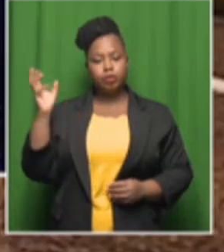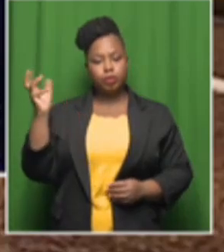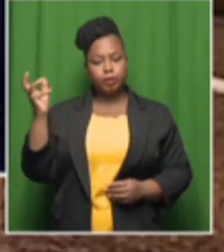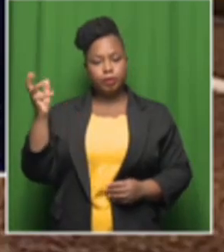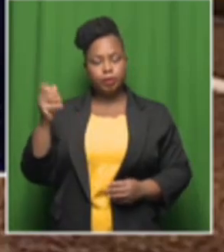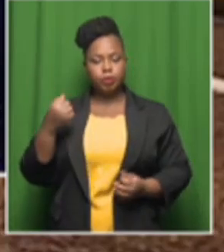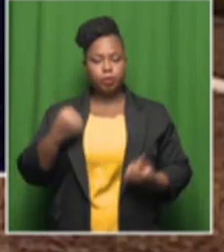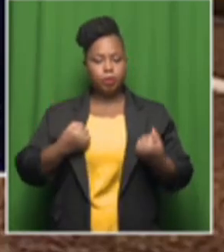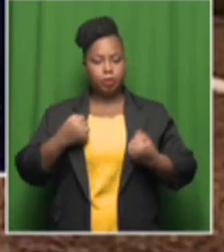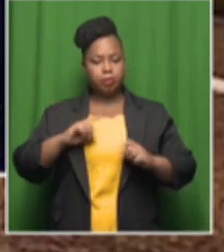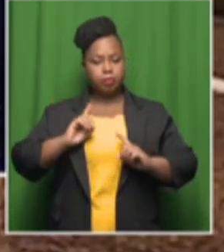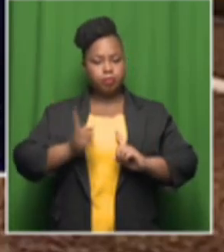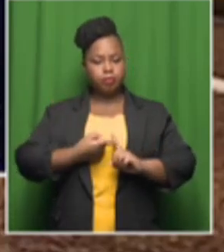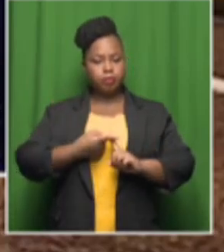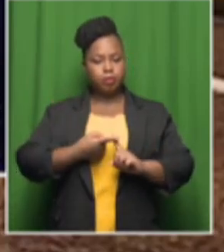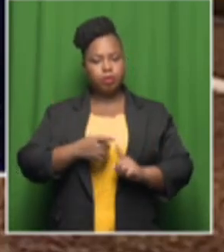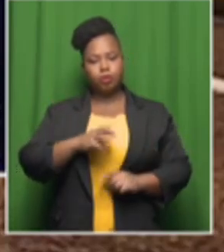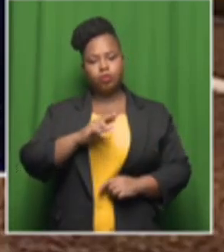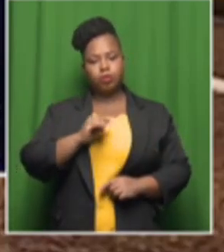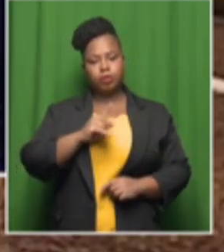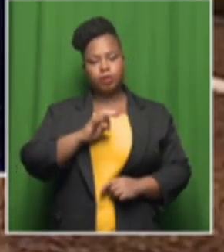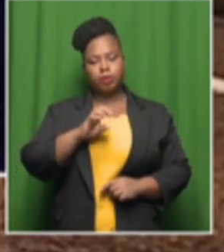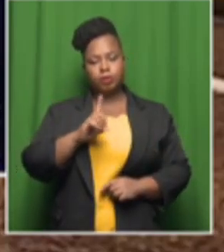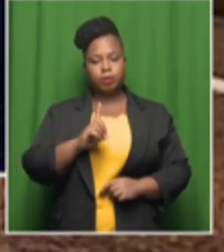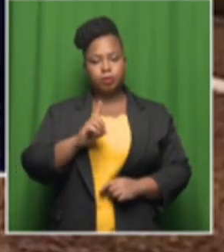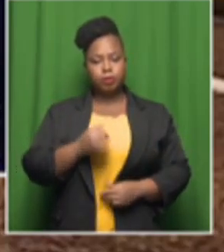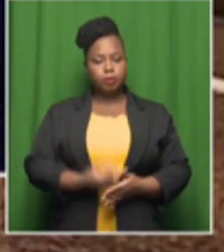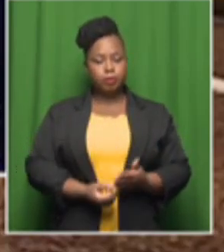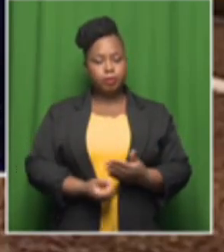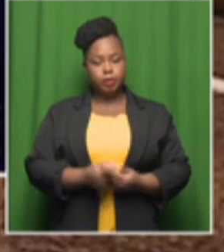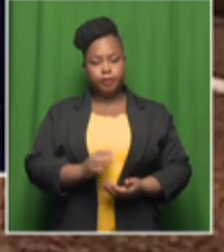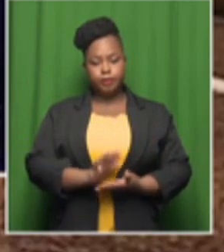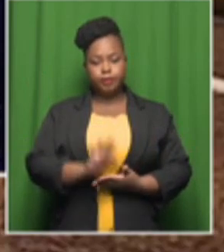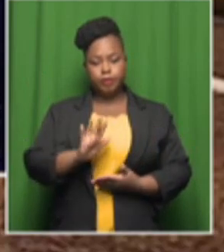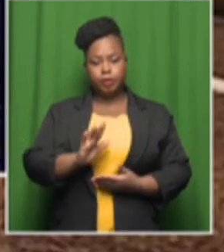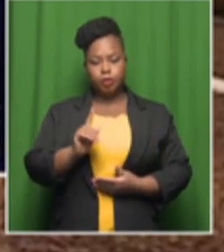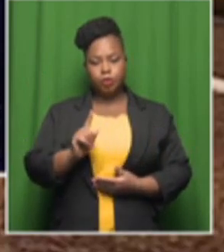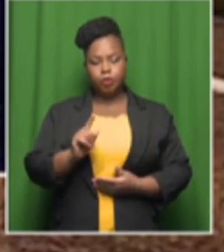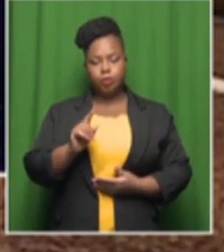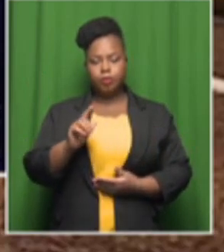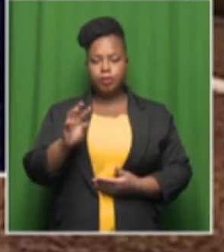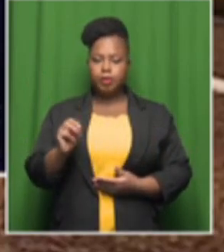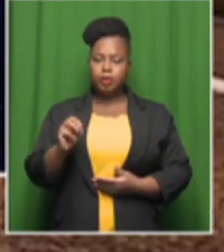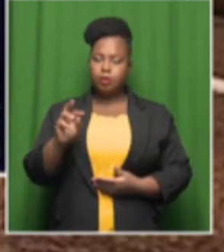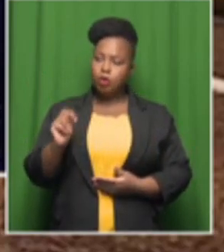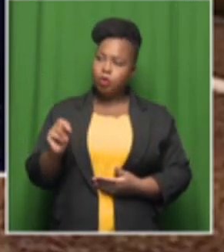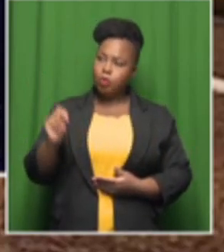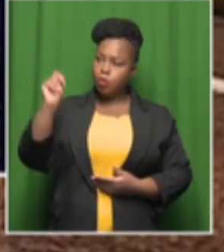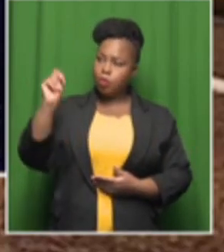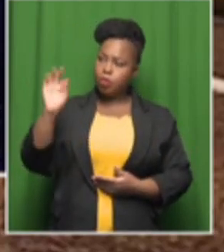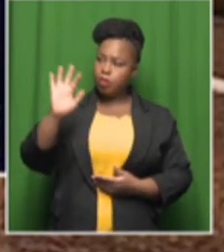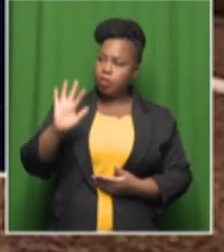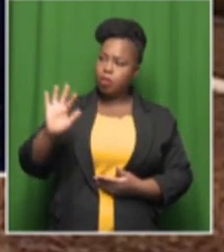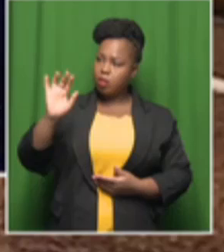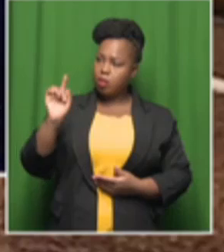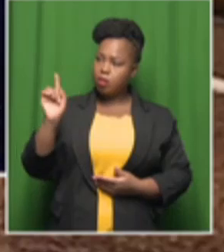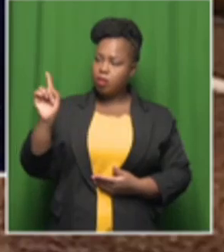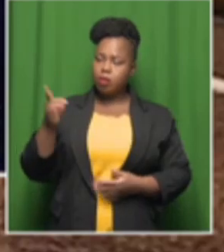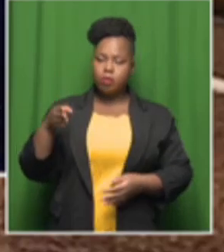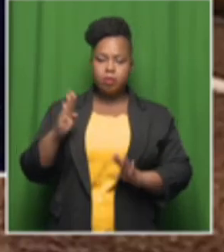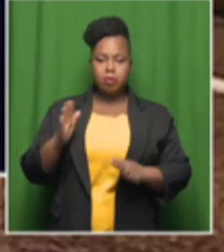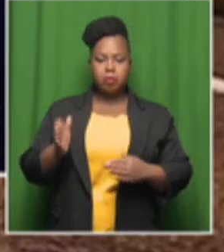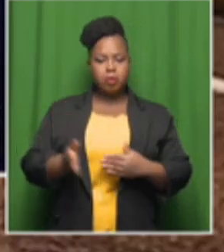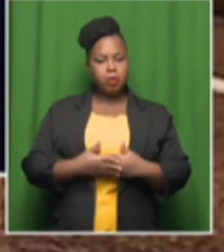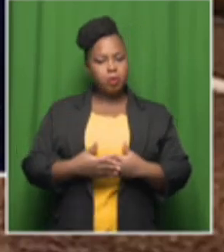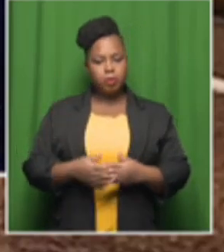Free State. It's between Kroonstad and Koppies. The incident about 15 k's north of Kroonstad. The road is closed. It